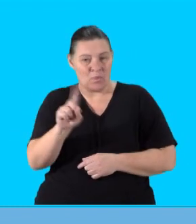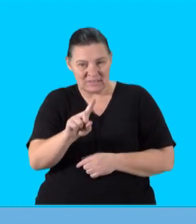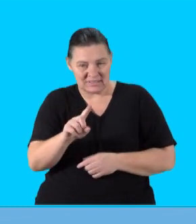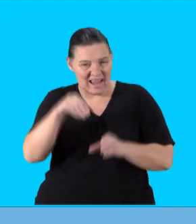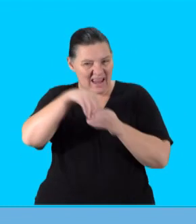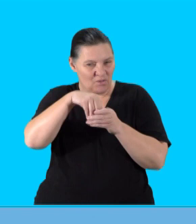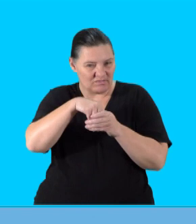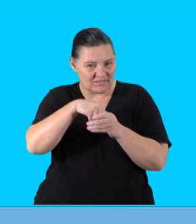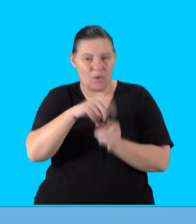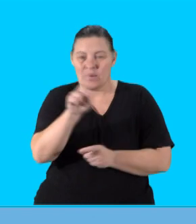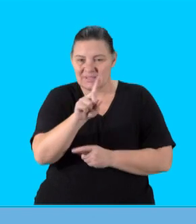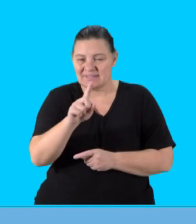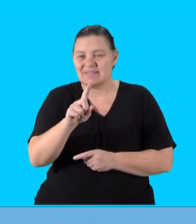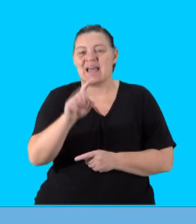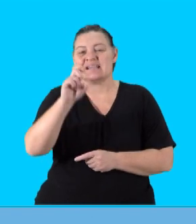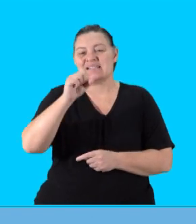And that is silver.